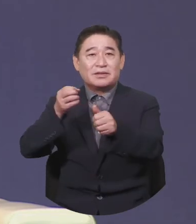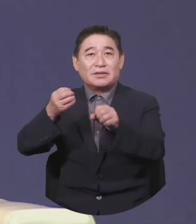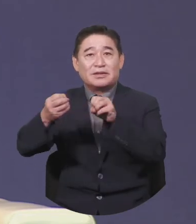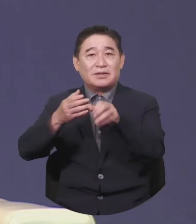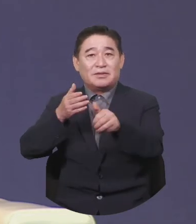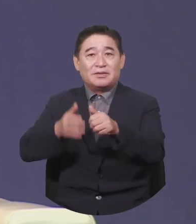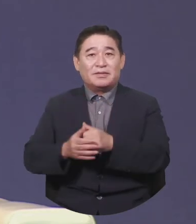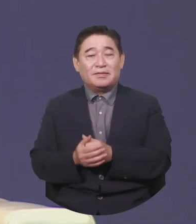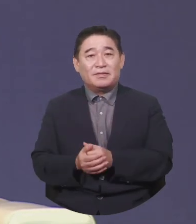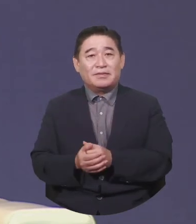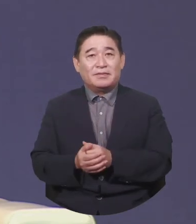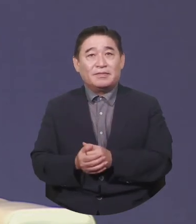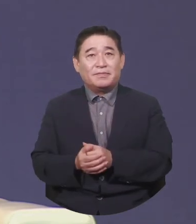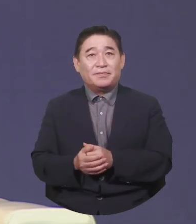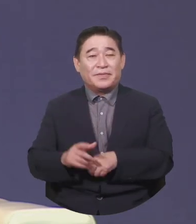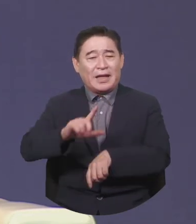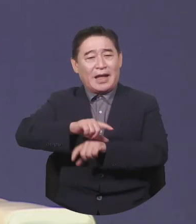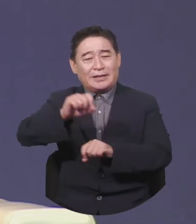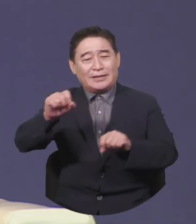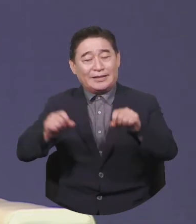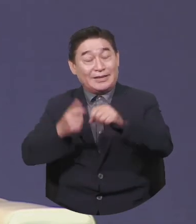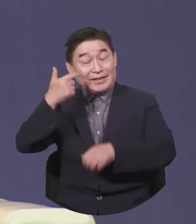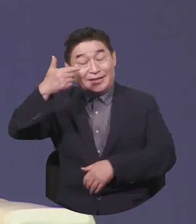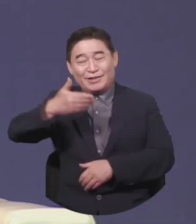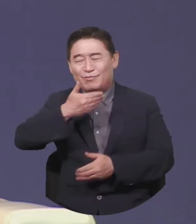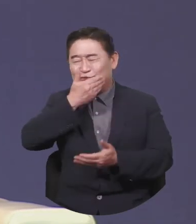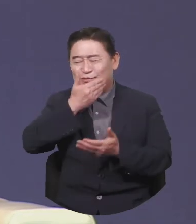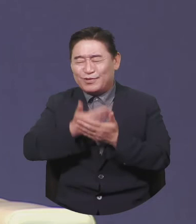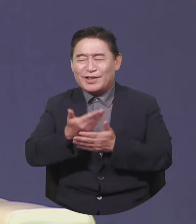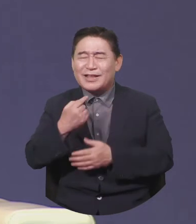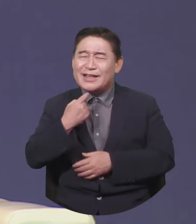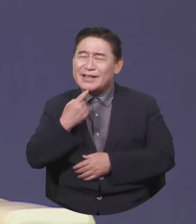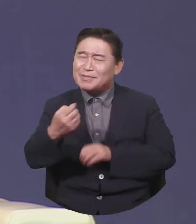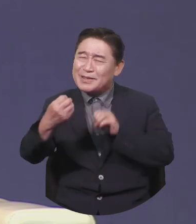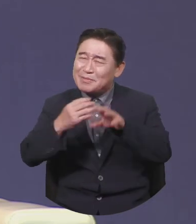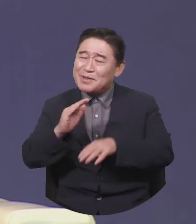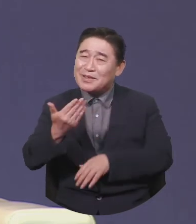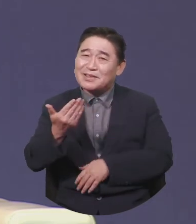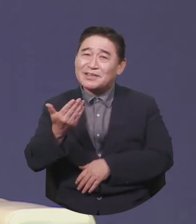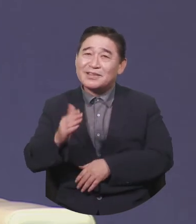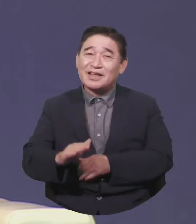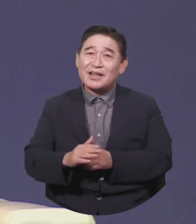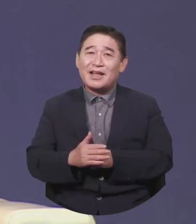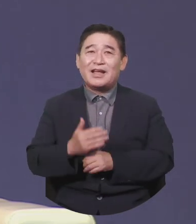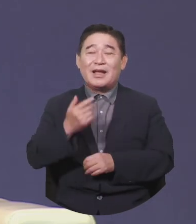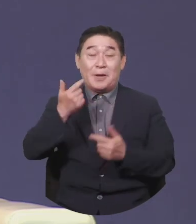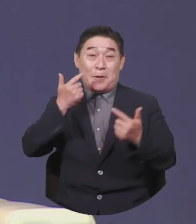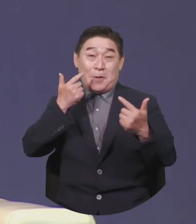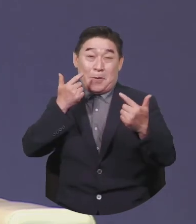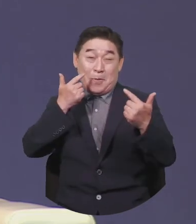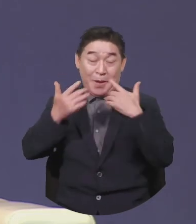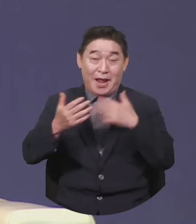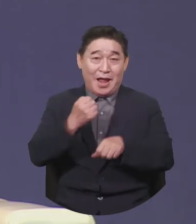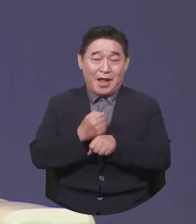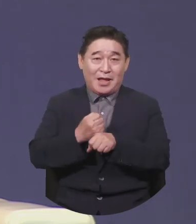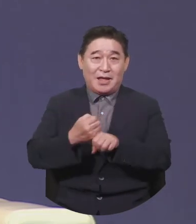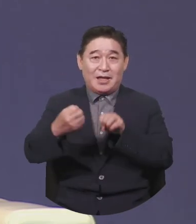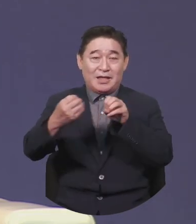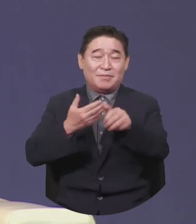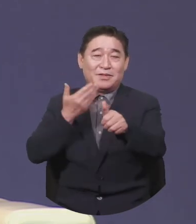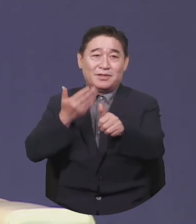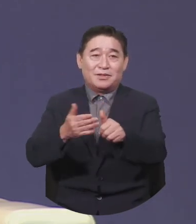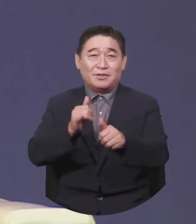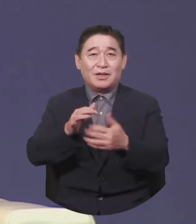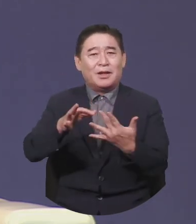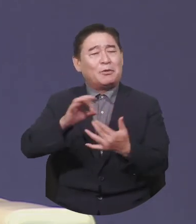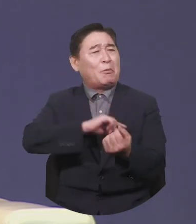question. I'll try to be very, very clear. We don't have a choice. We have,